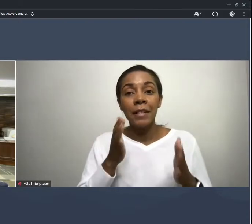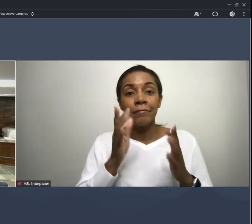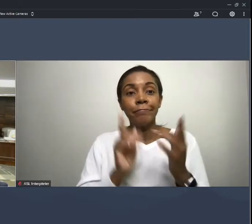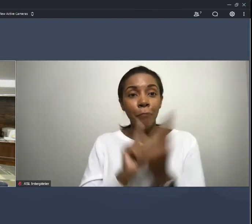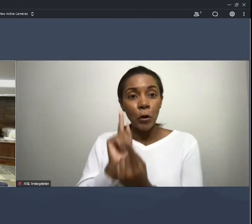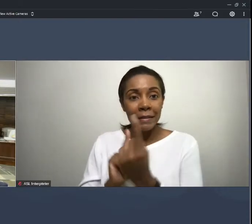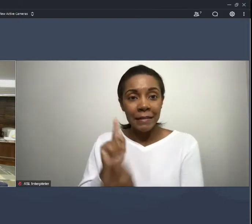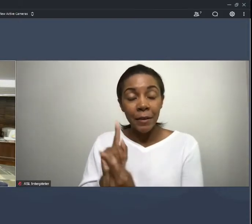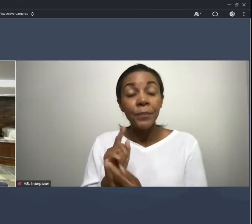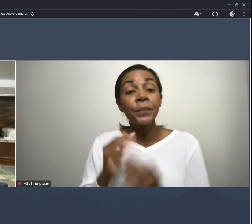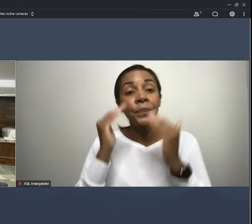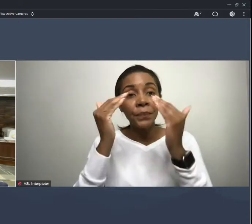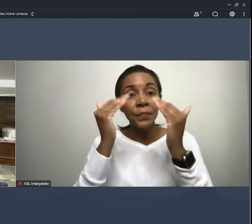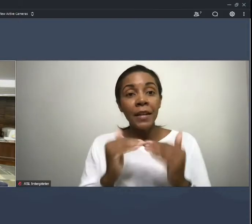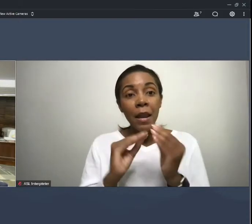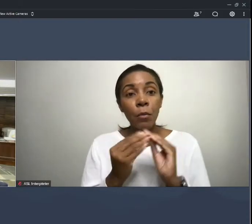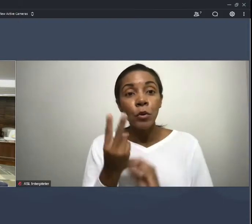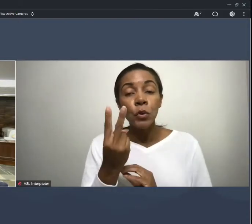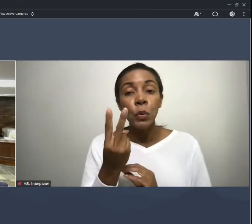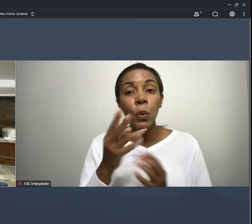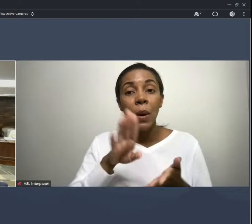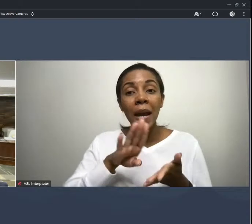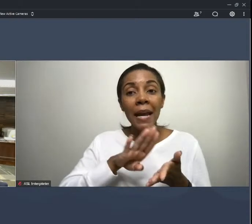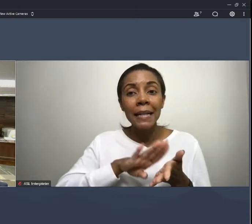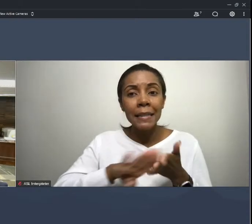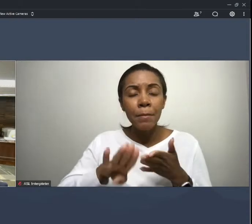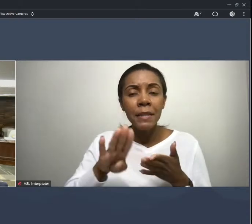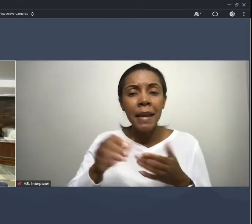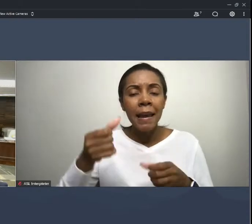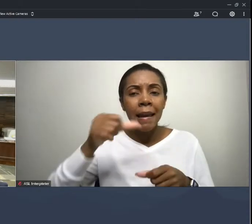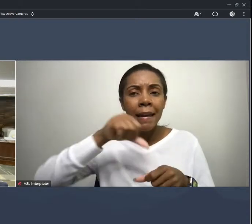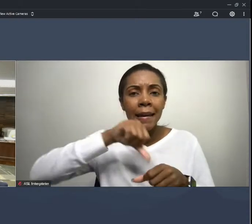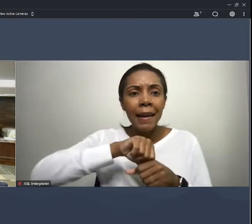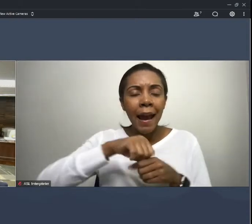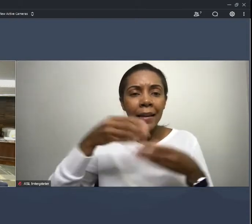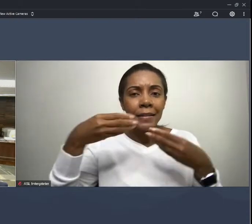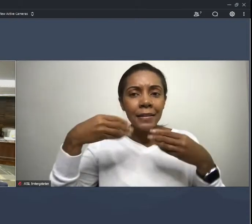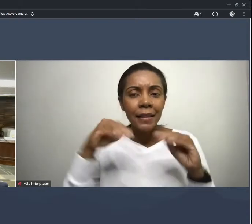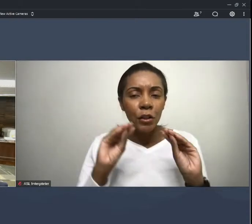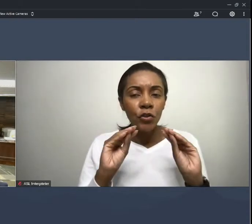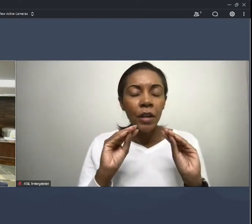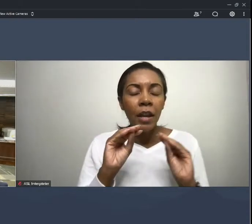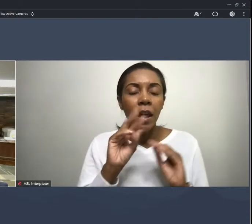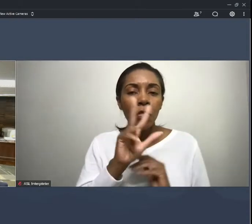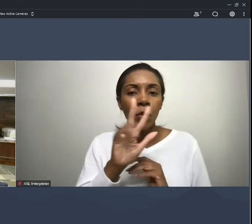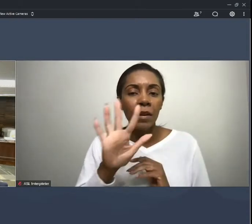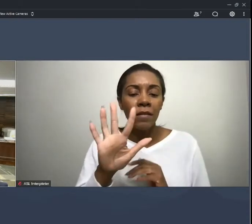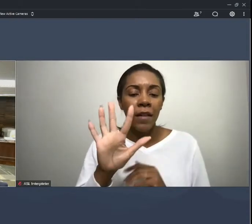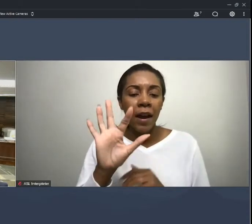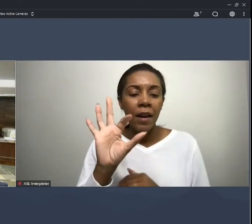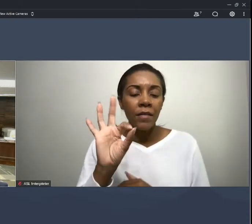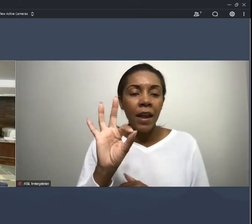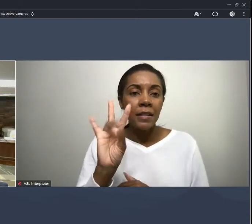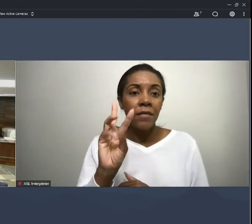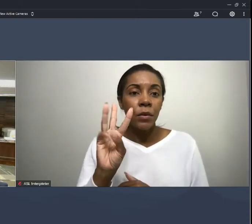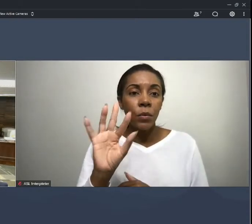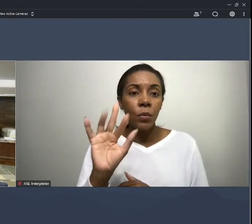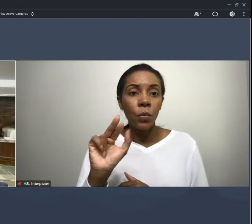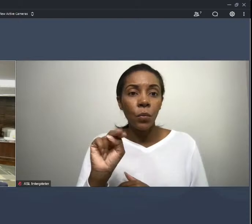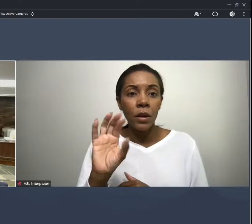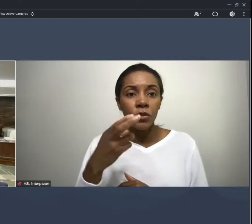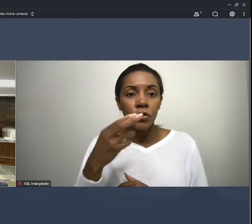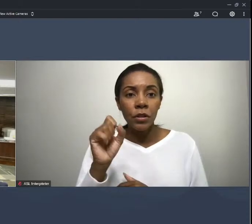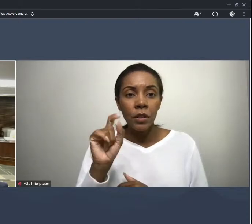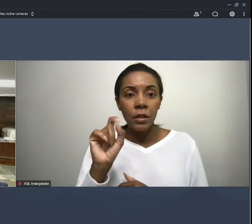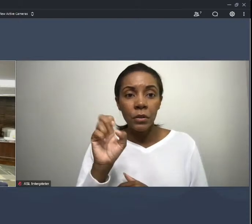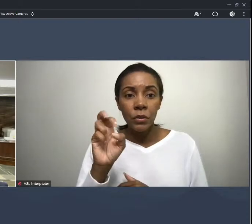Item 2 is a resolution exempting a proposed gas station and convenience store located at 3597 Winchester Road, District